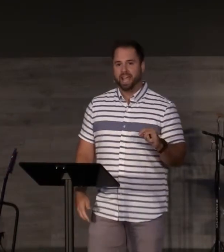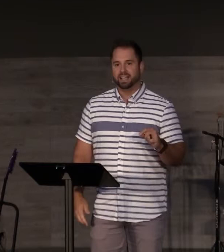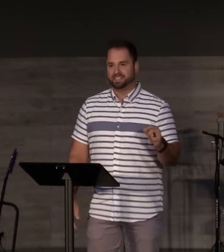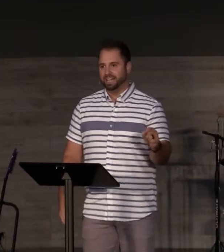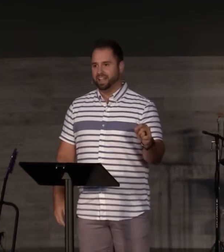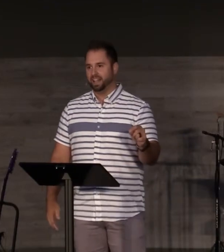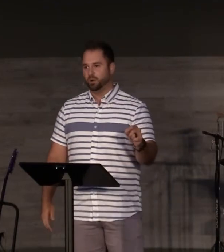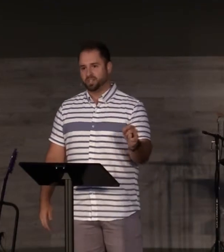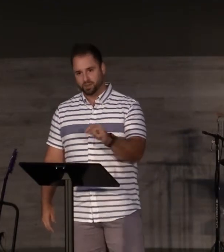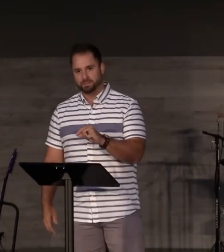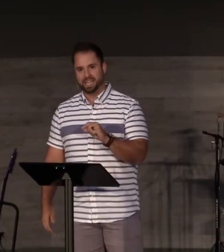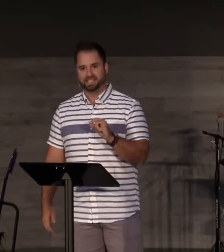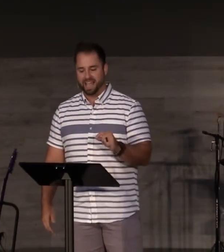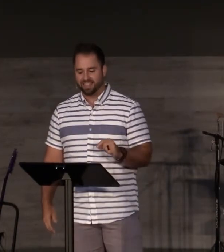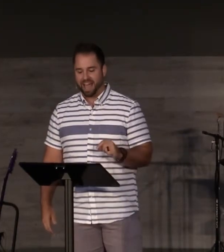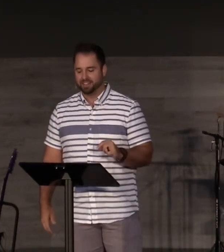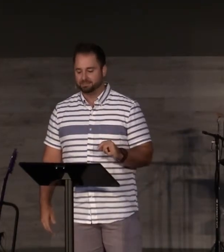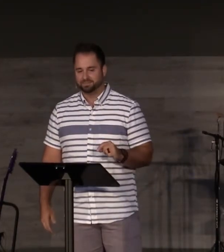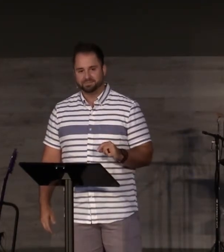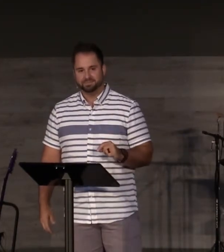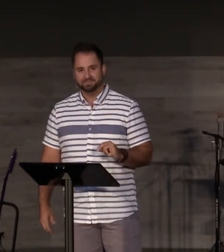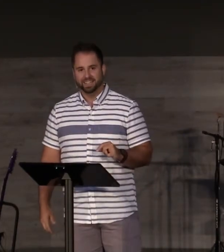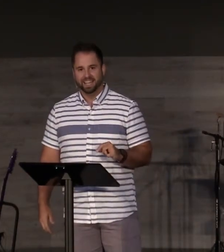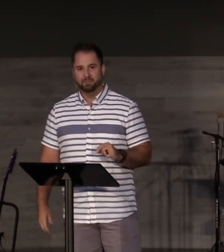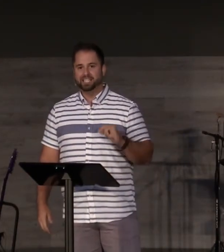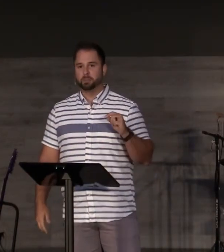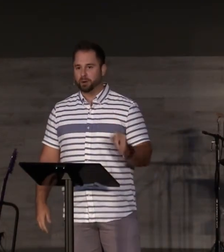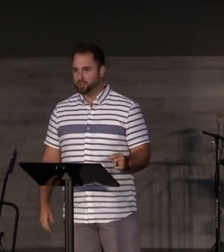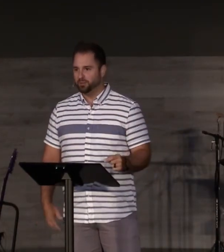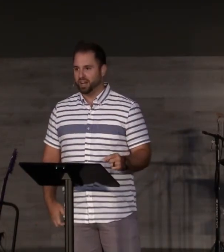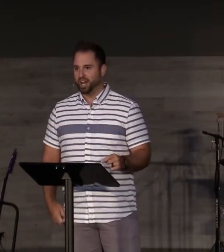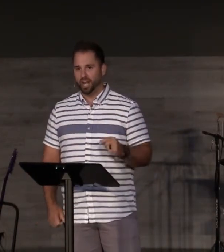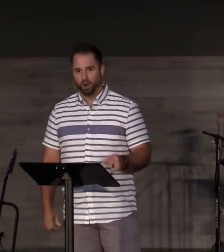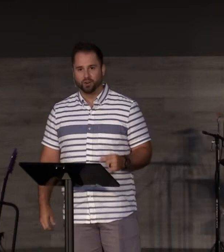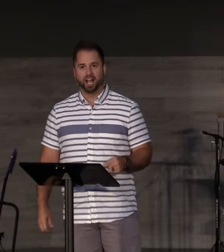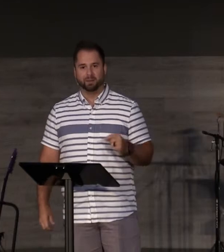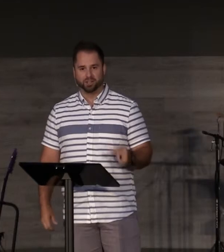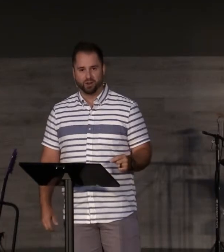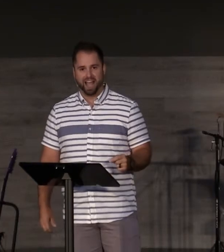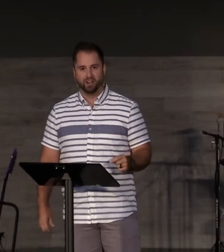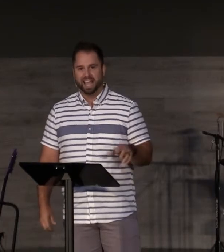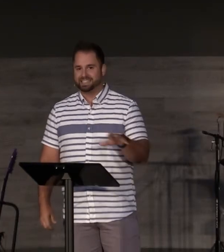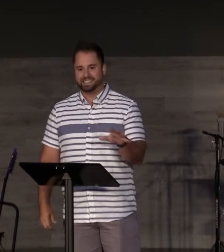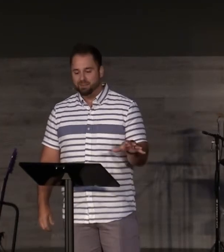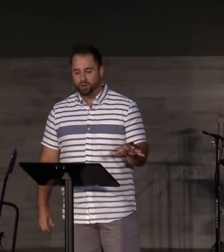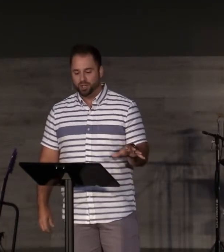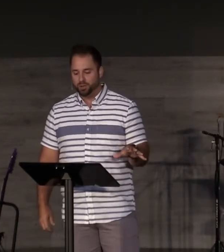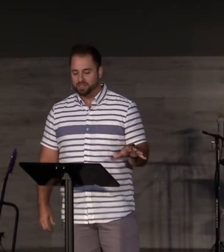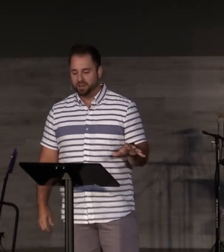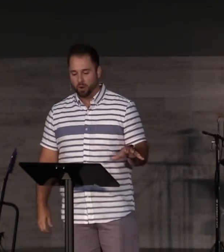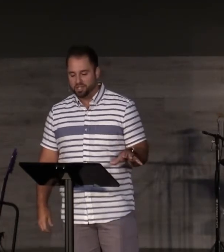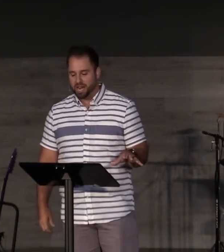Pomone is dealing with a circumstance like that? It means to persevere and overcome a trial. It's the same